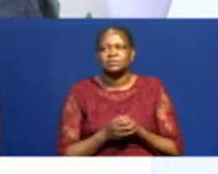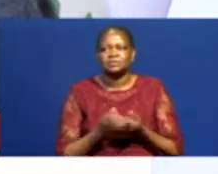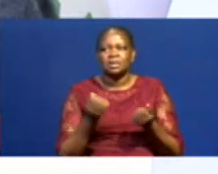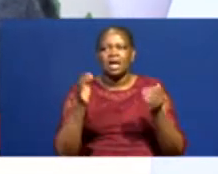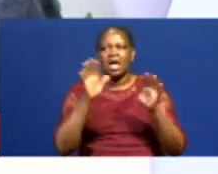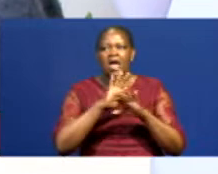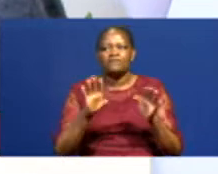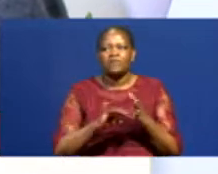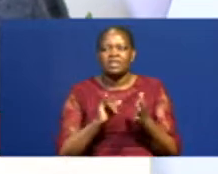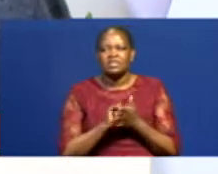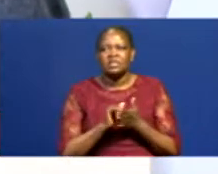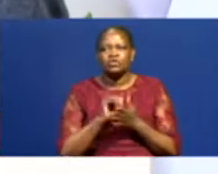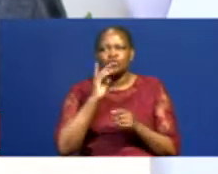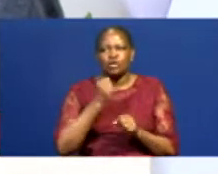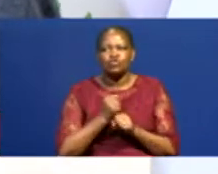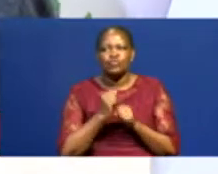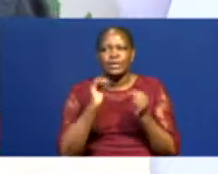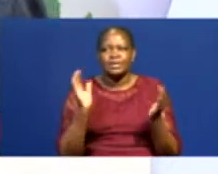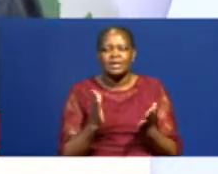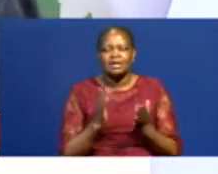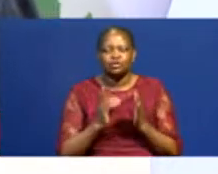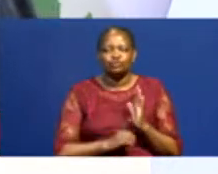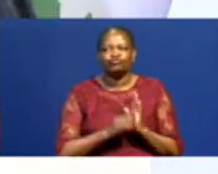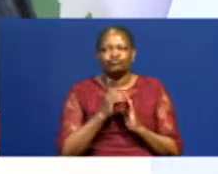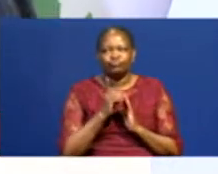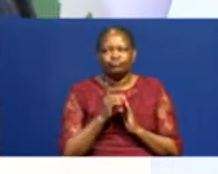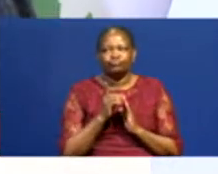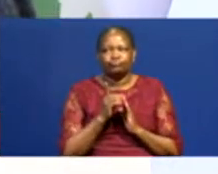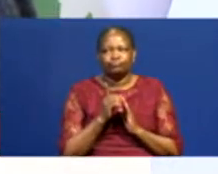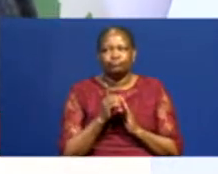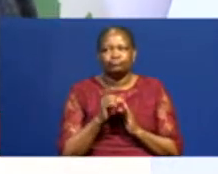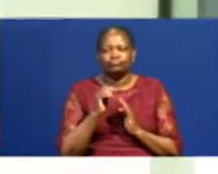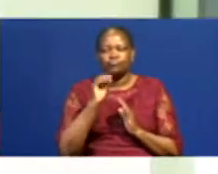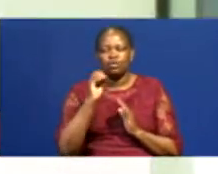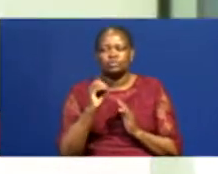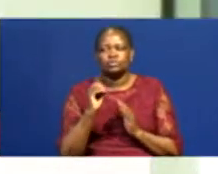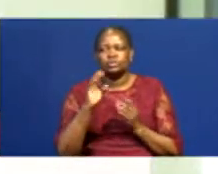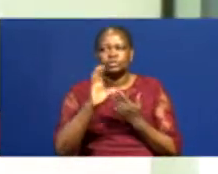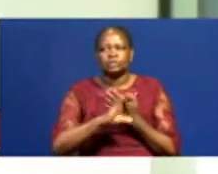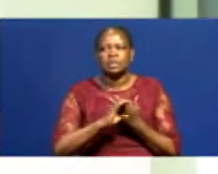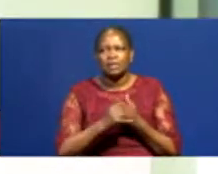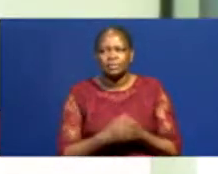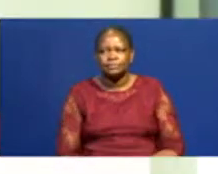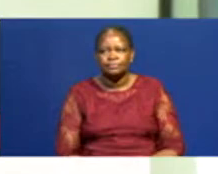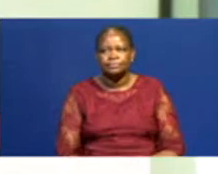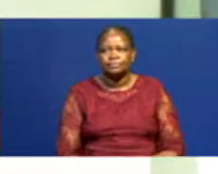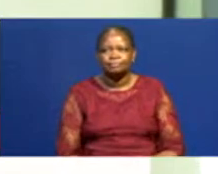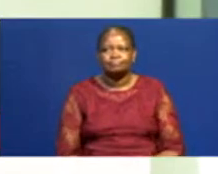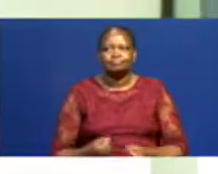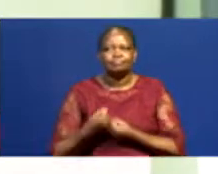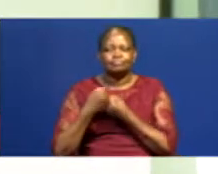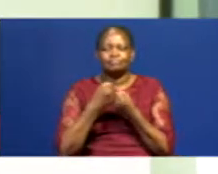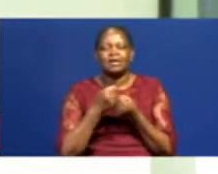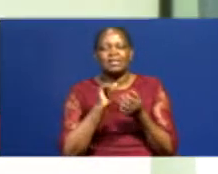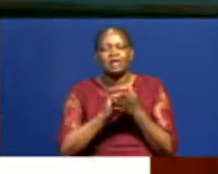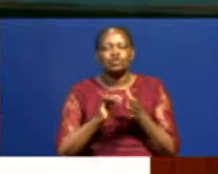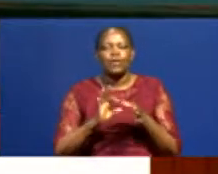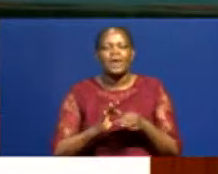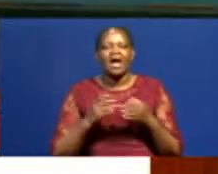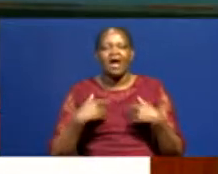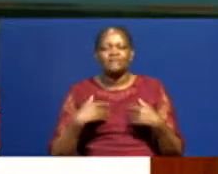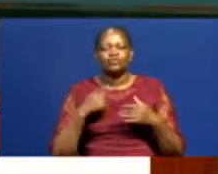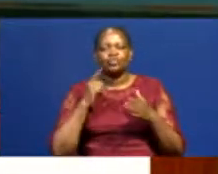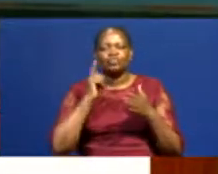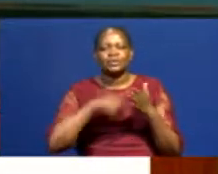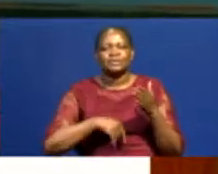Everything you're doing to encourage the development of SACCOs in this country are. And the challenges faced by cooperatives include